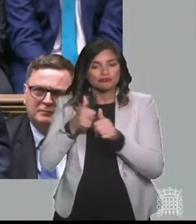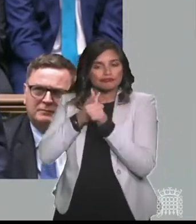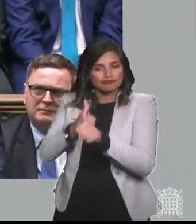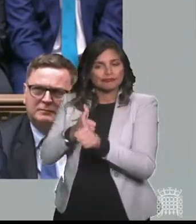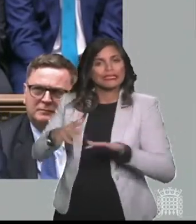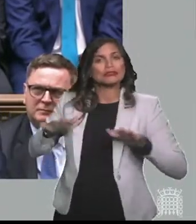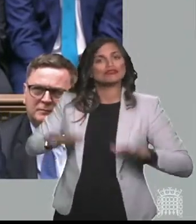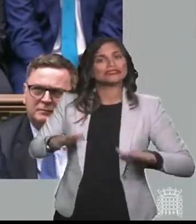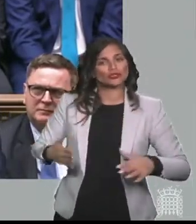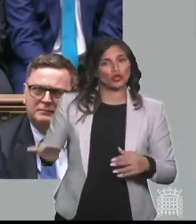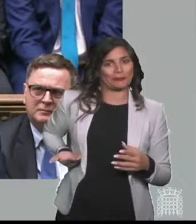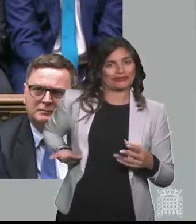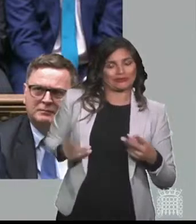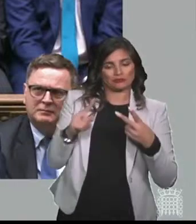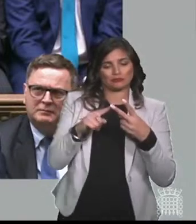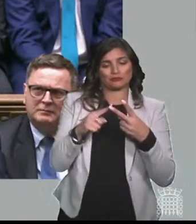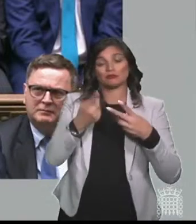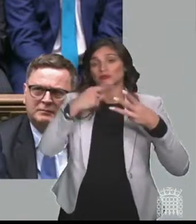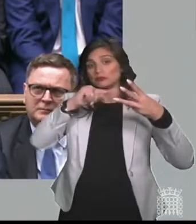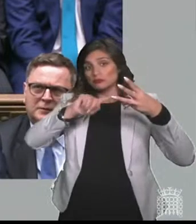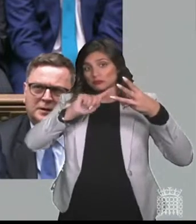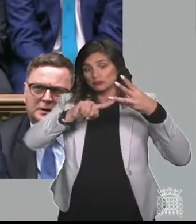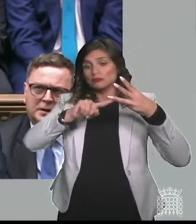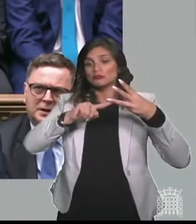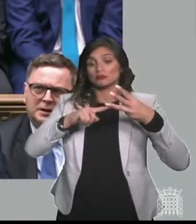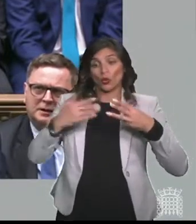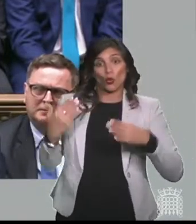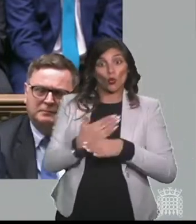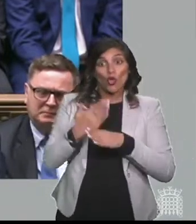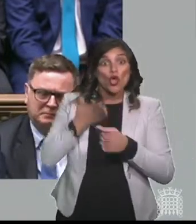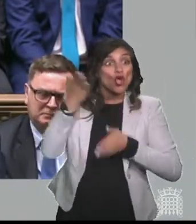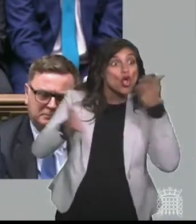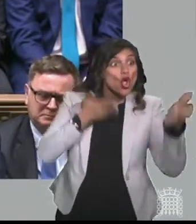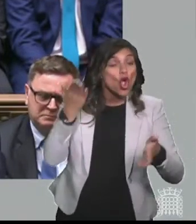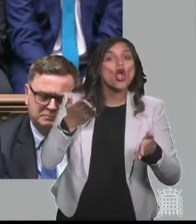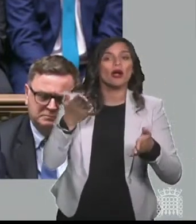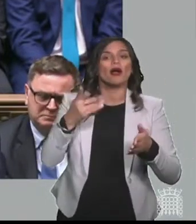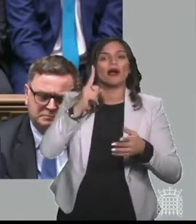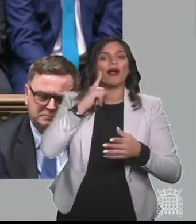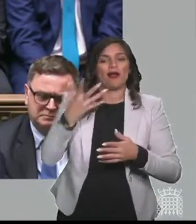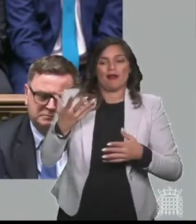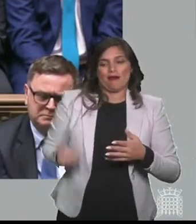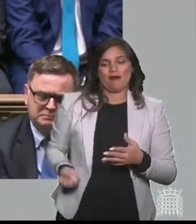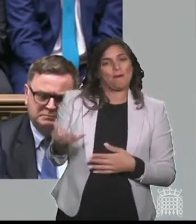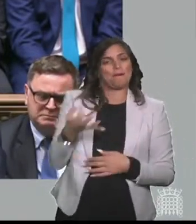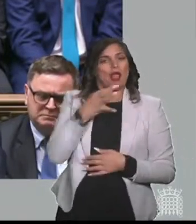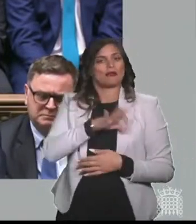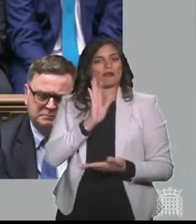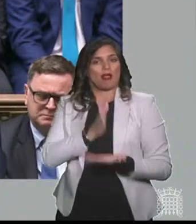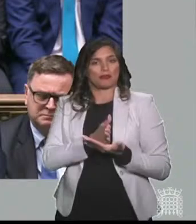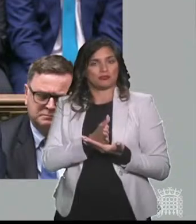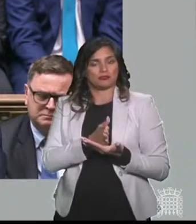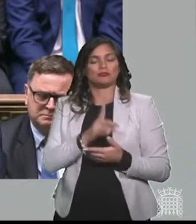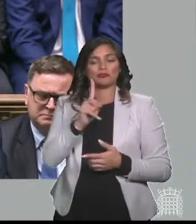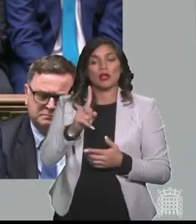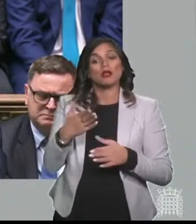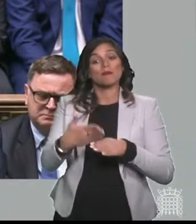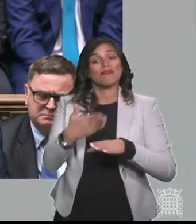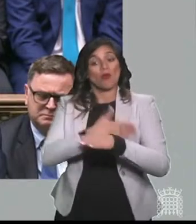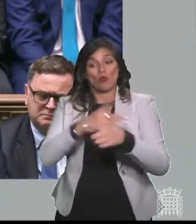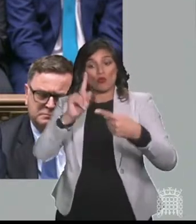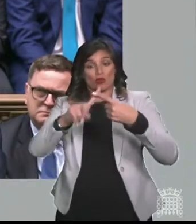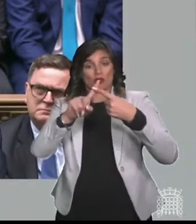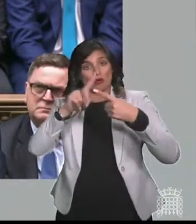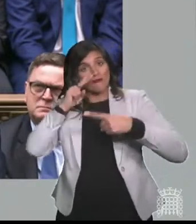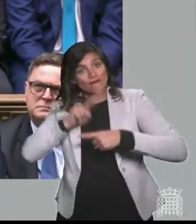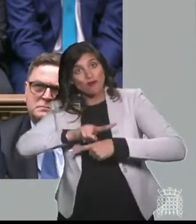Finally, I conclude with measures to make work pay. Before I start with the forecasts, I want to express my